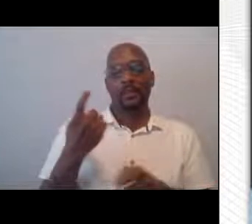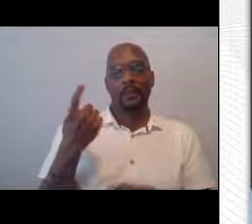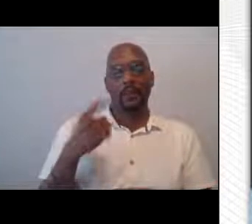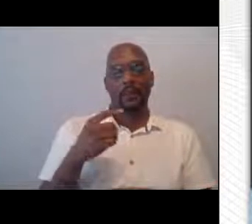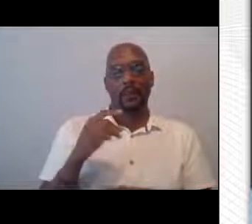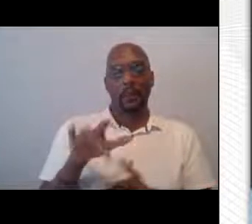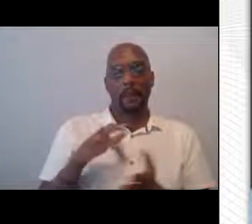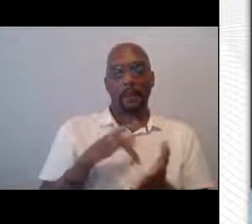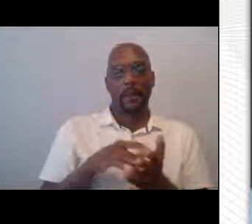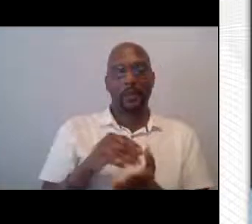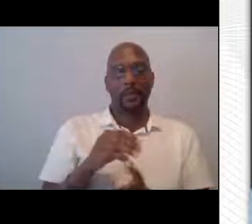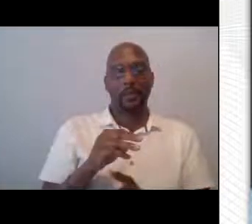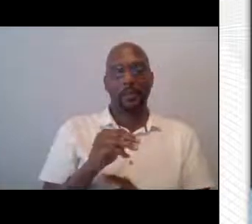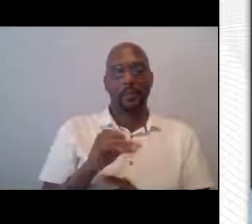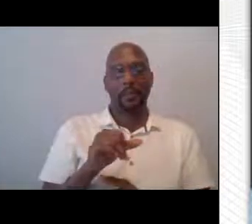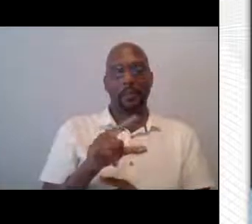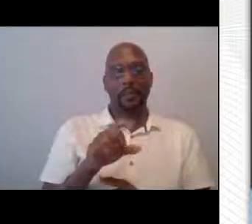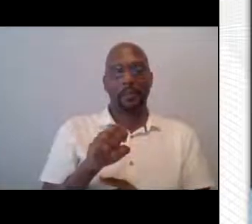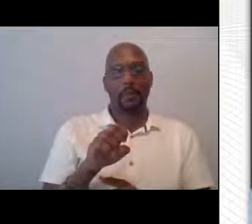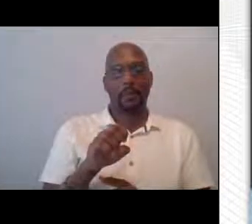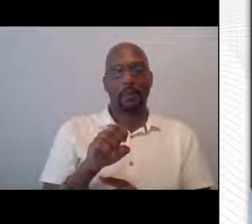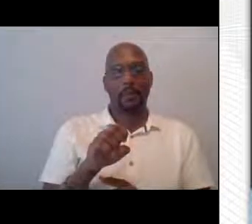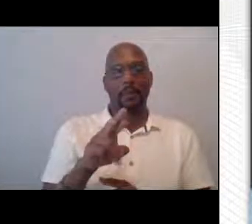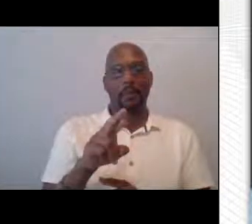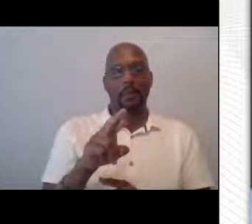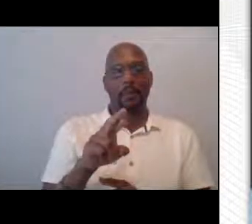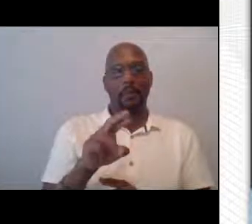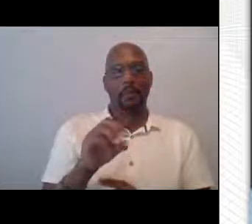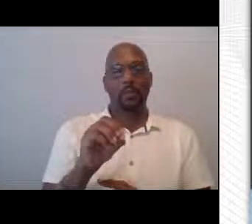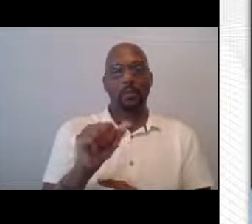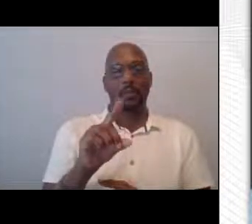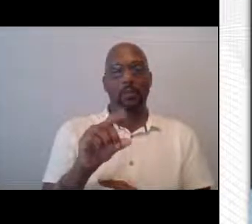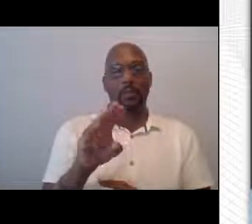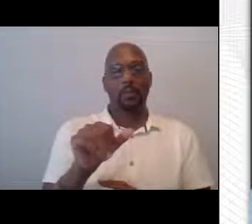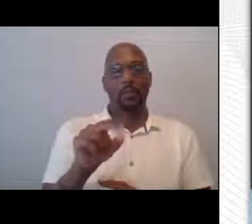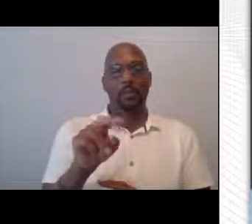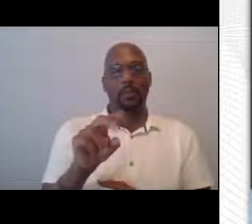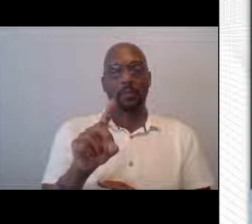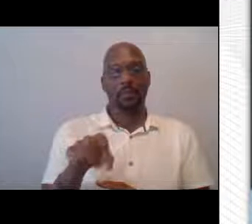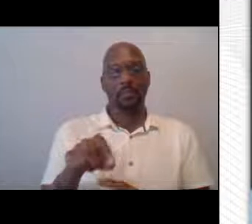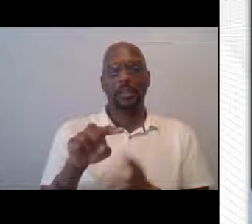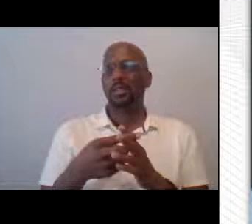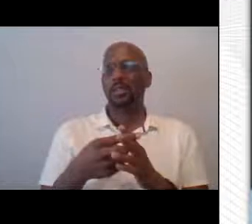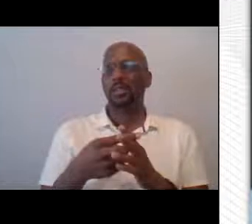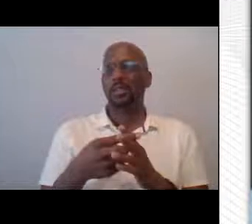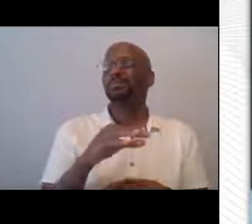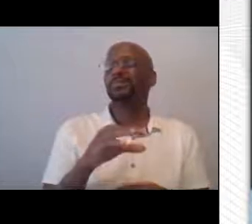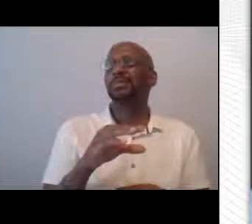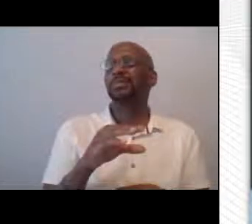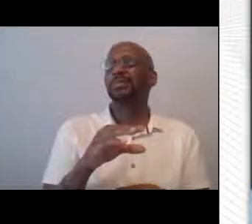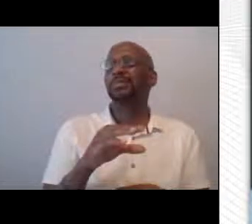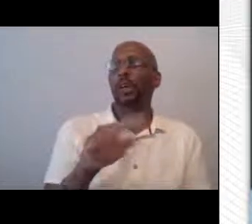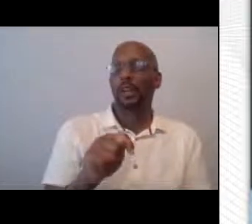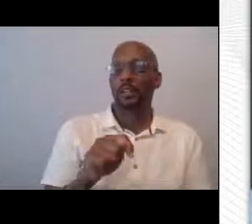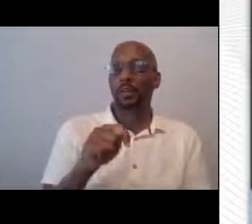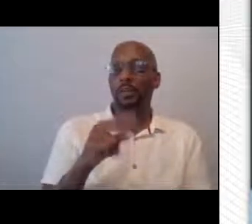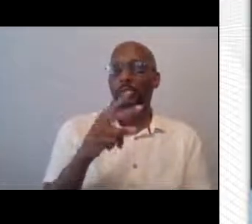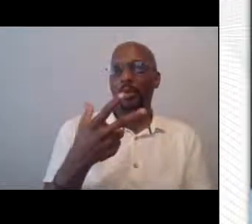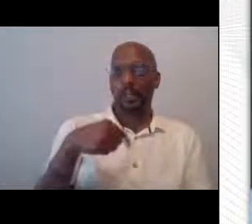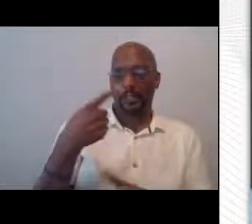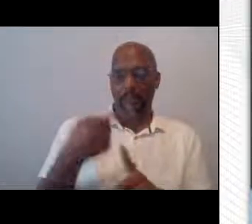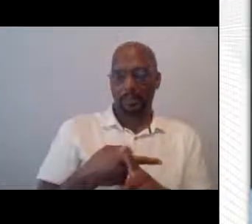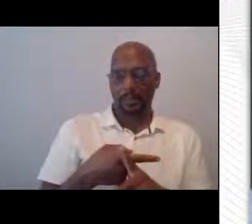Mile Broadband Initiative. And she began her role effective on October 3rd of this month.